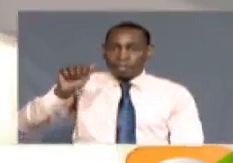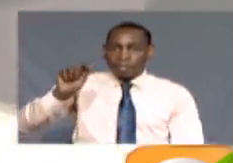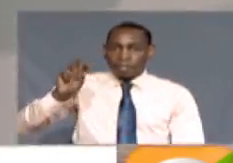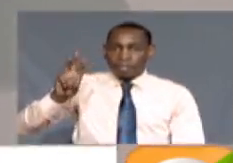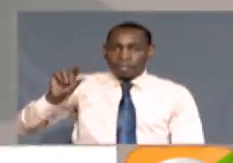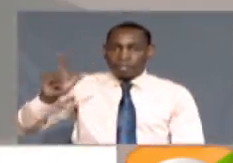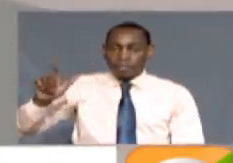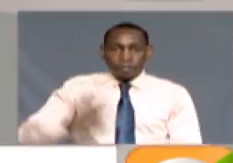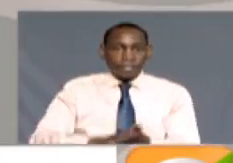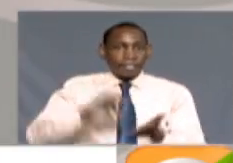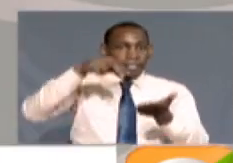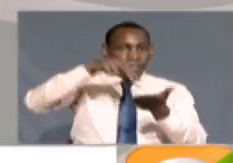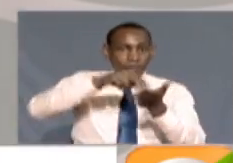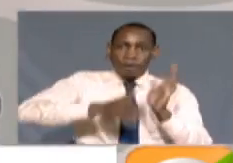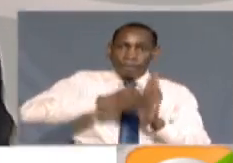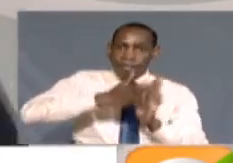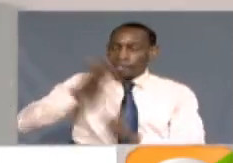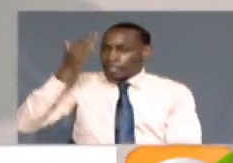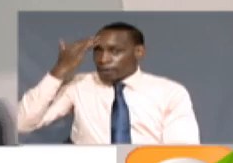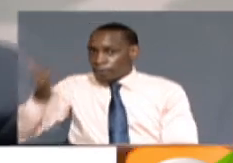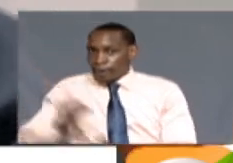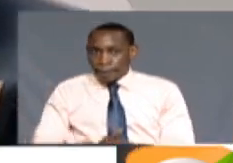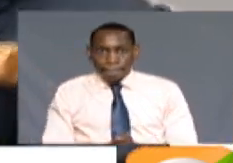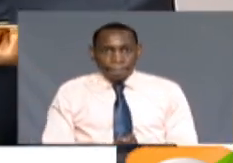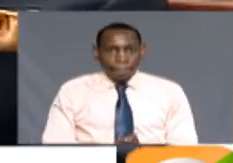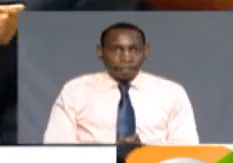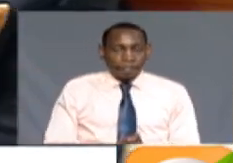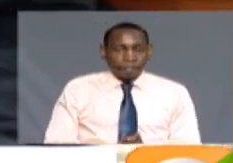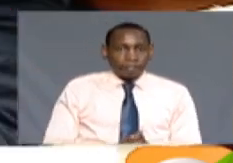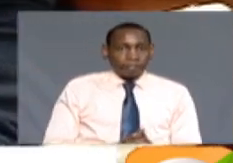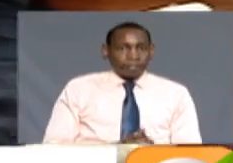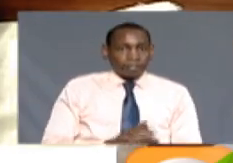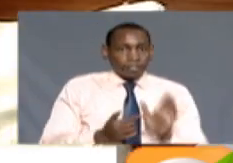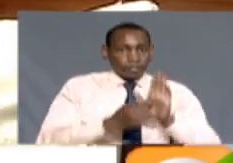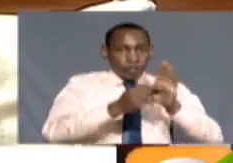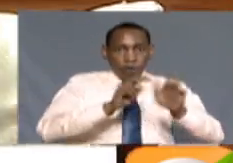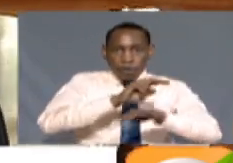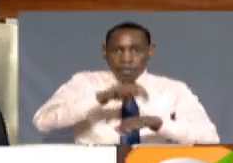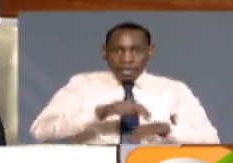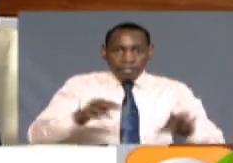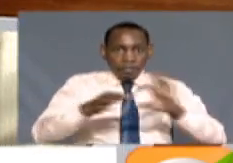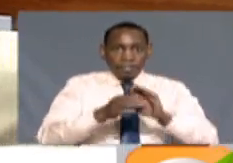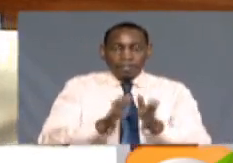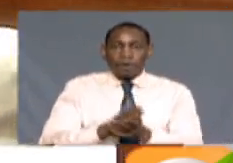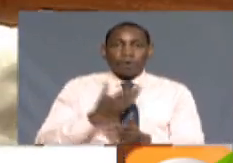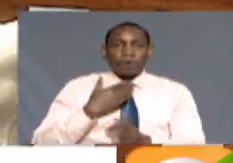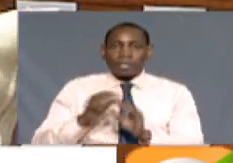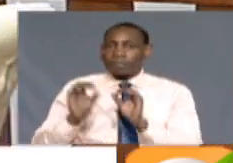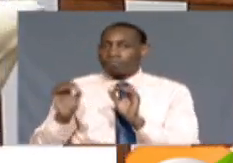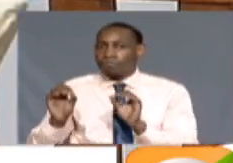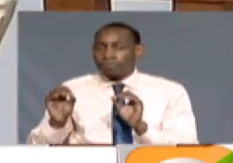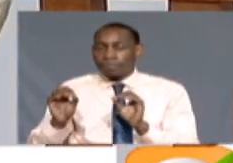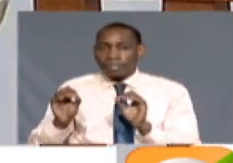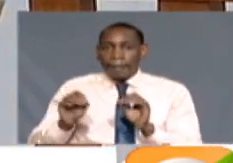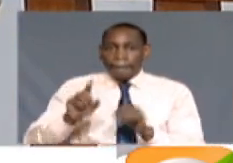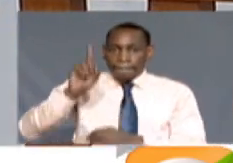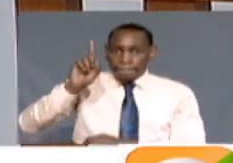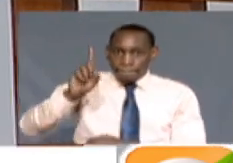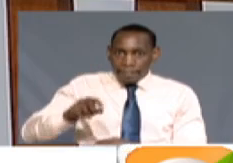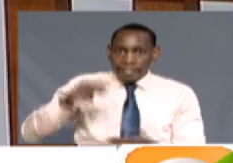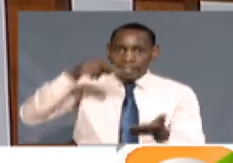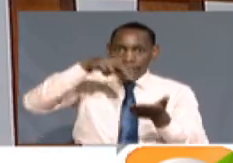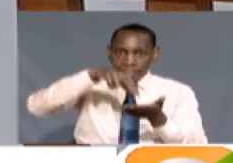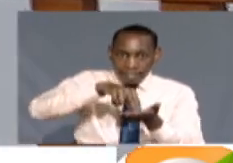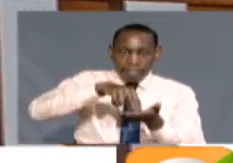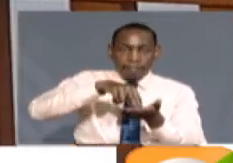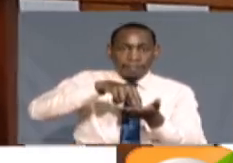up immediately. Why? Yeah? Why? He's the symbol of the national unit. I don't know what he wants to say. Because he must stand up and